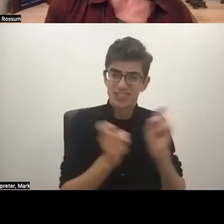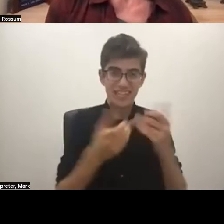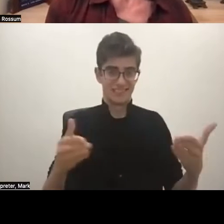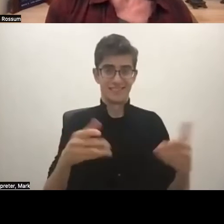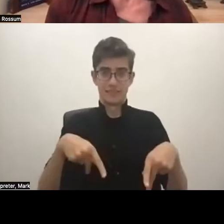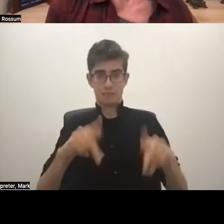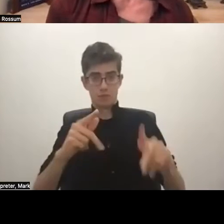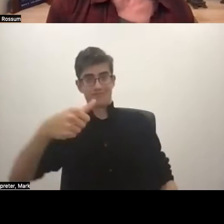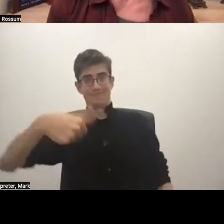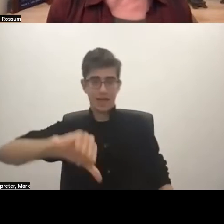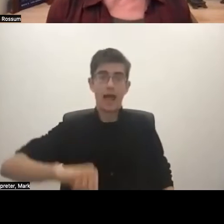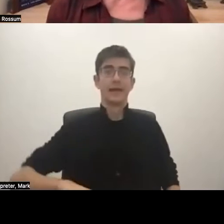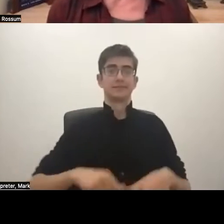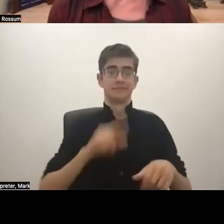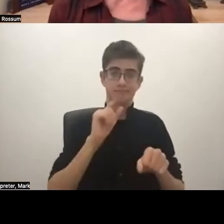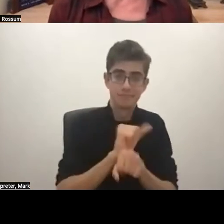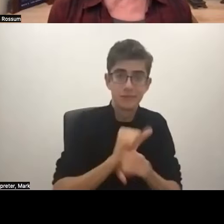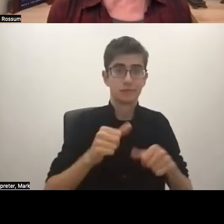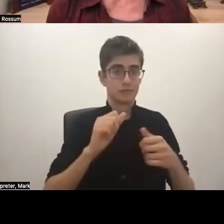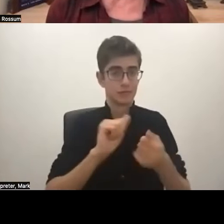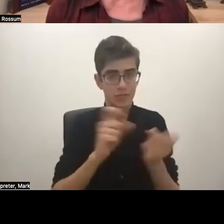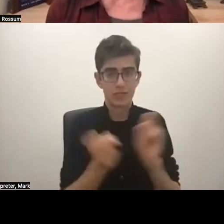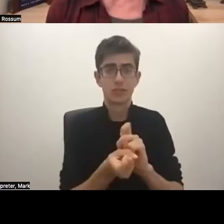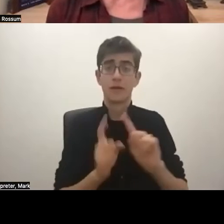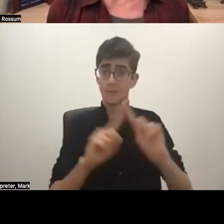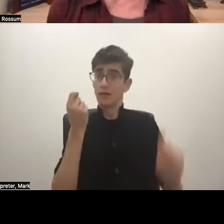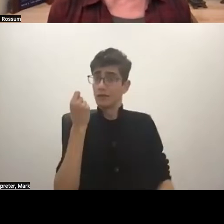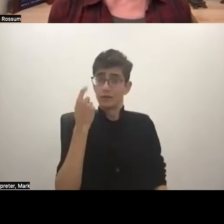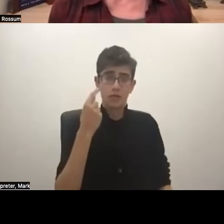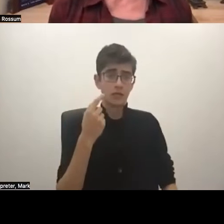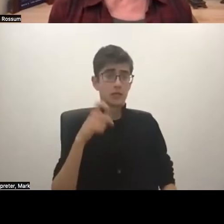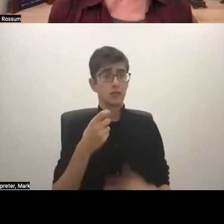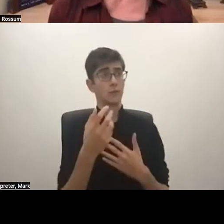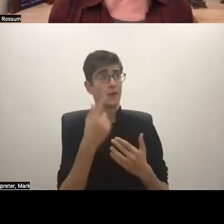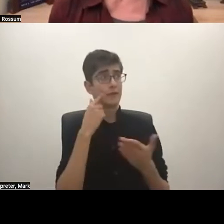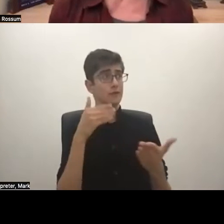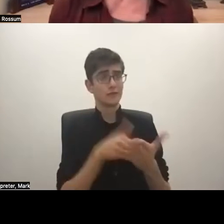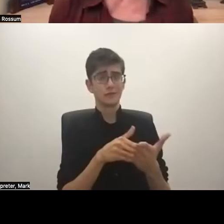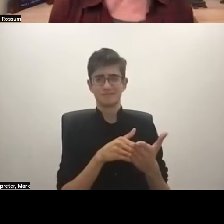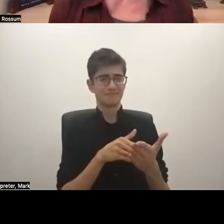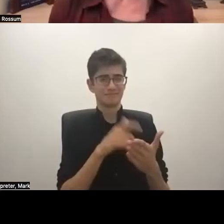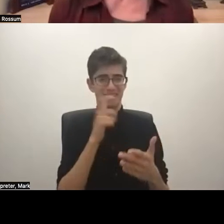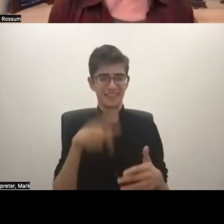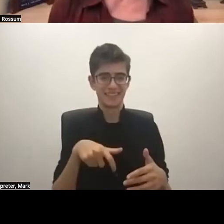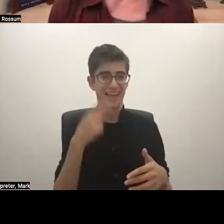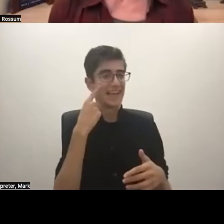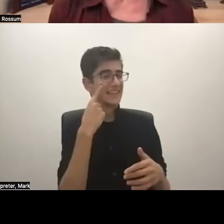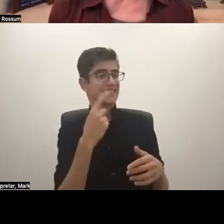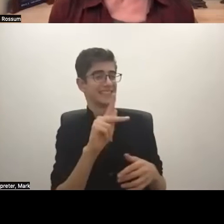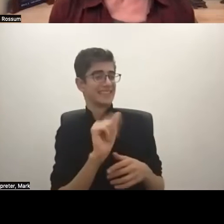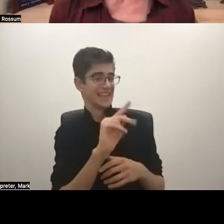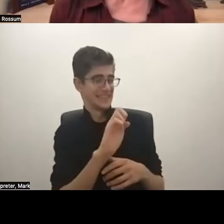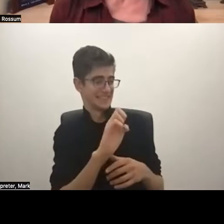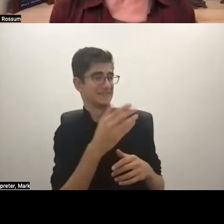ground. But we don't have to wait for litigation. And, I think that was what you were asking me earlier, and I sort of derailed